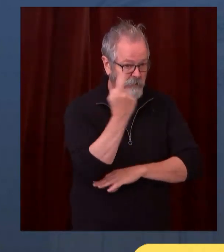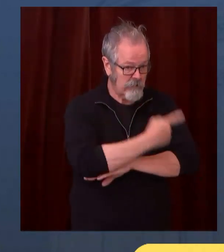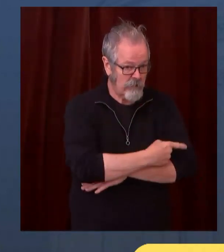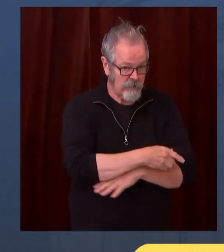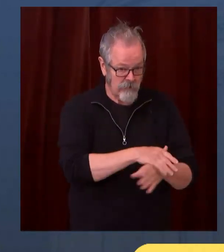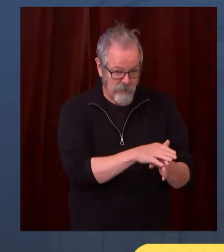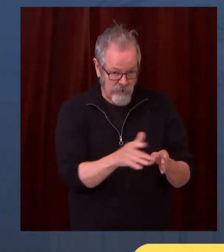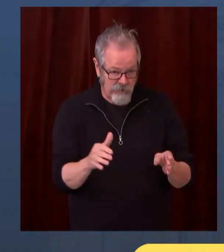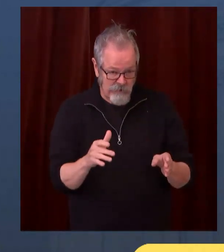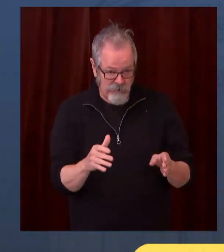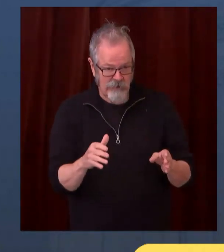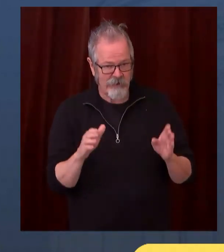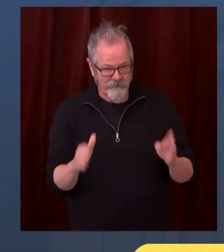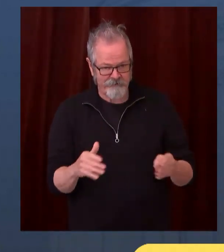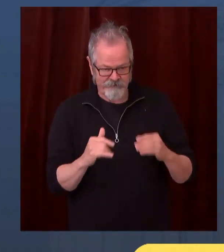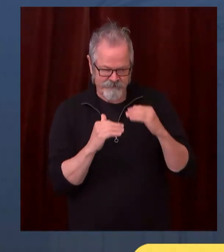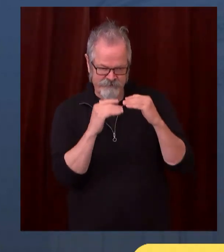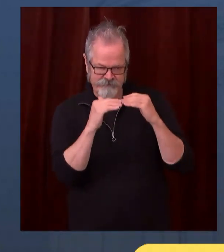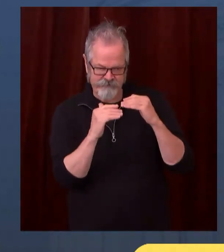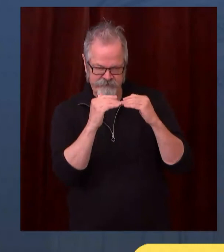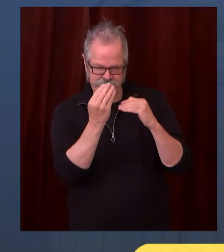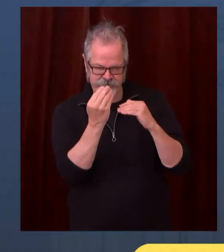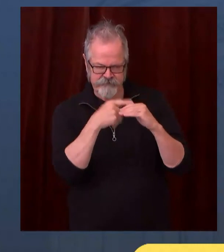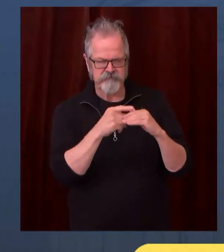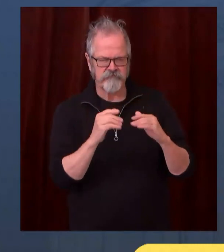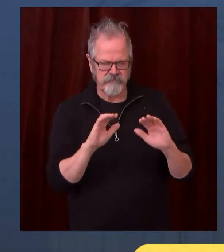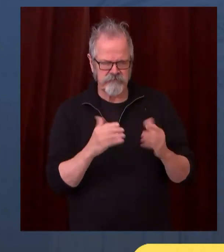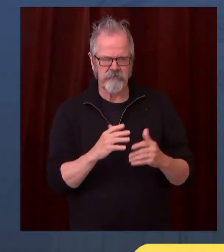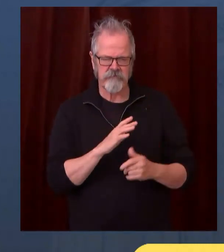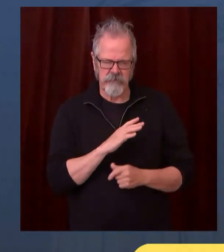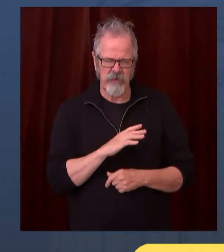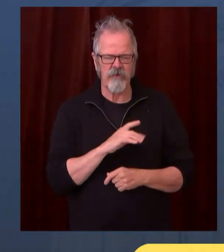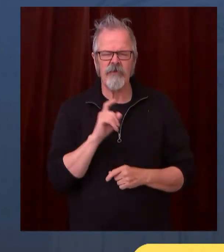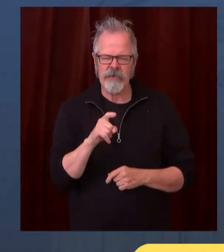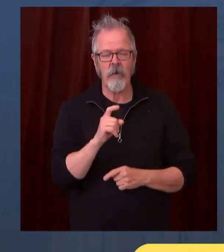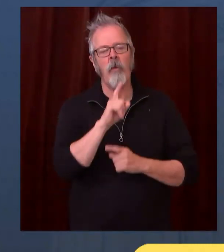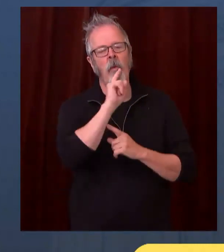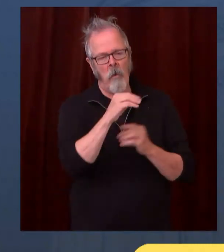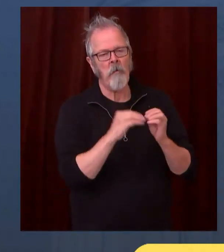steps, are taking steps to make sure they do have a 14-day supply.